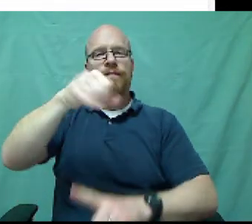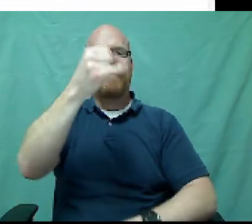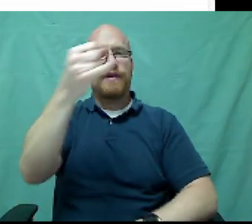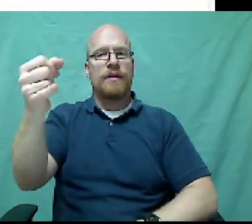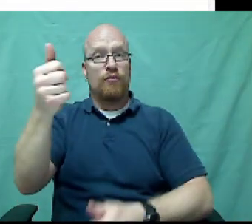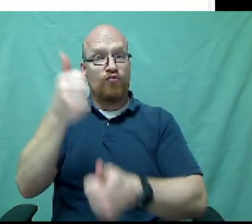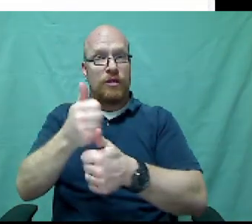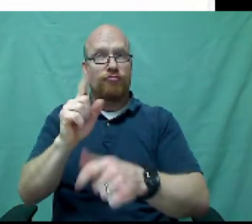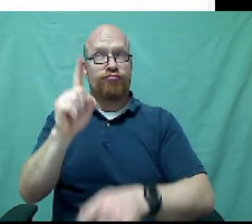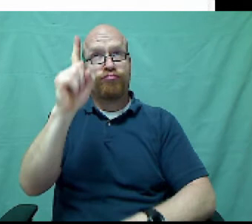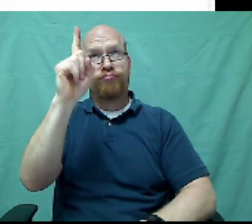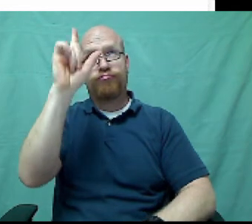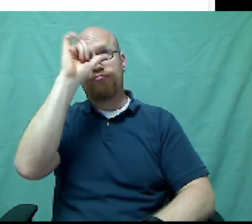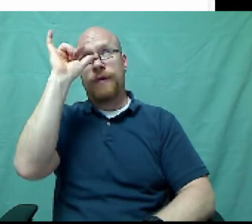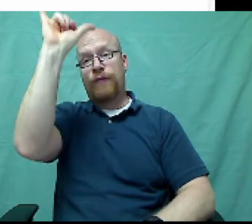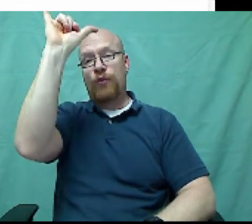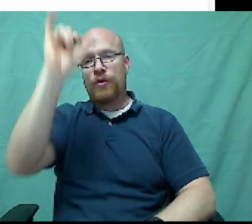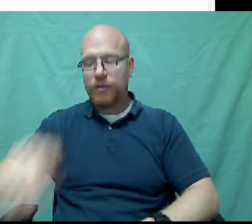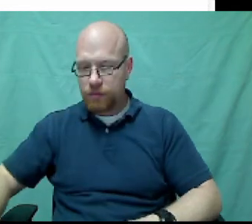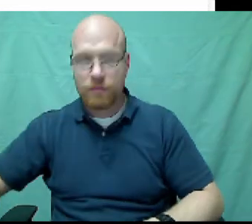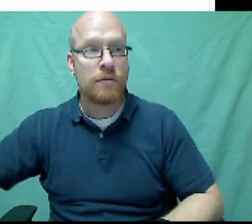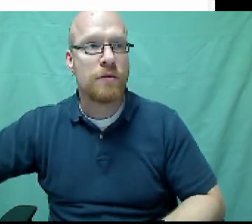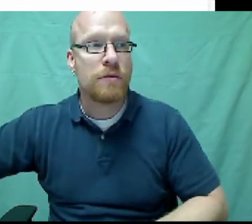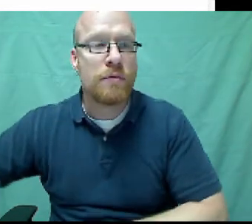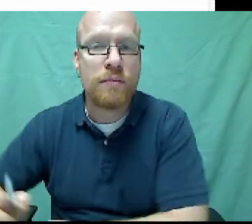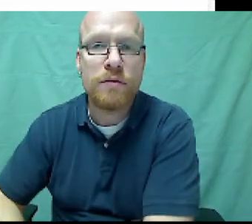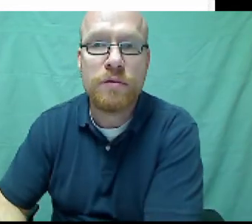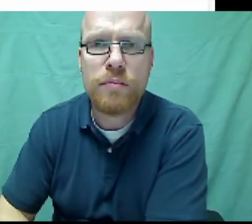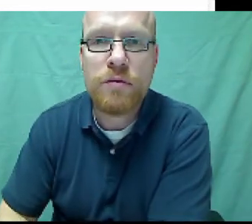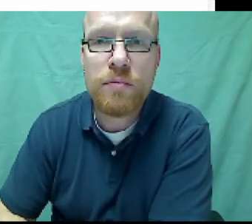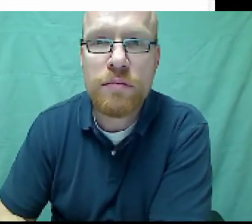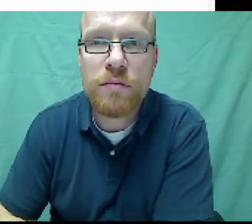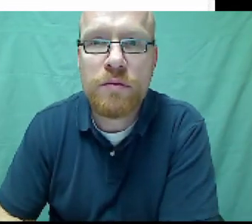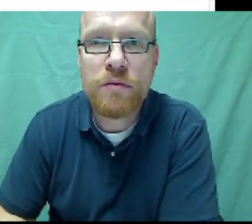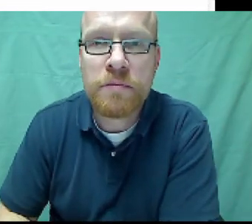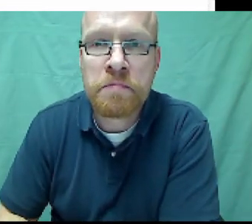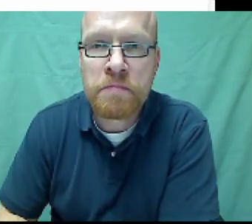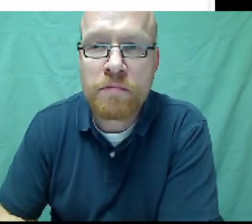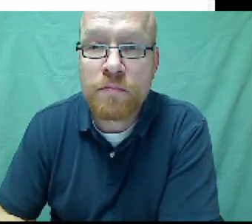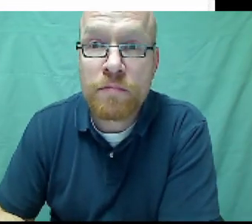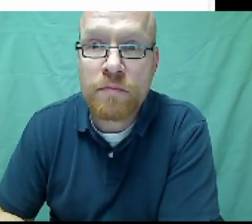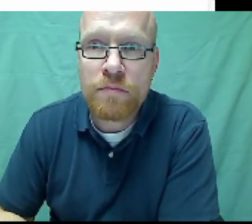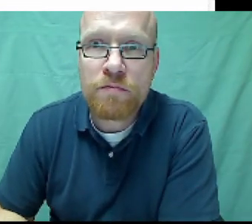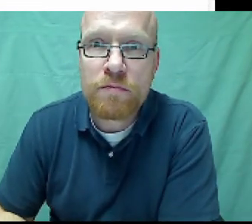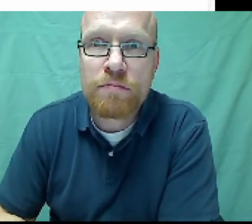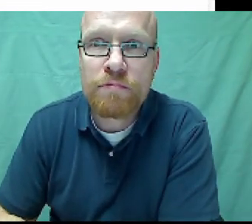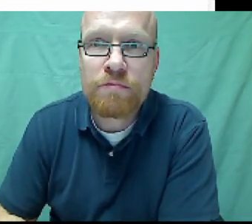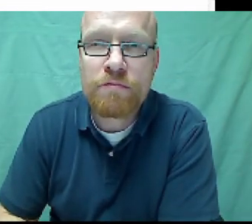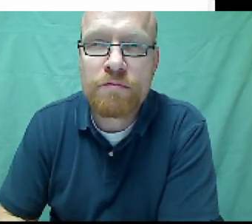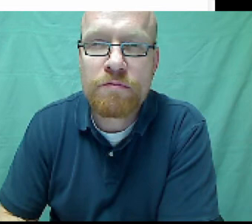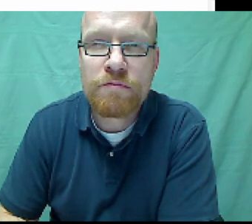to our range. Now where does that go? Forever. So up to positive infinity.